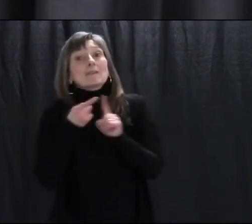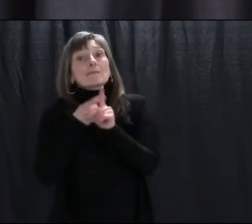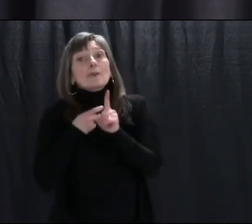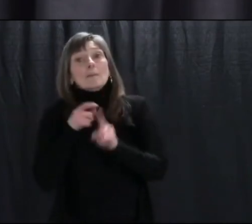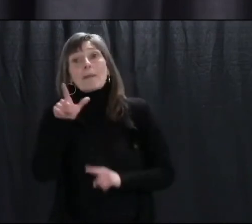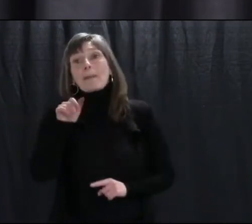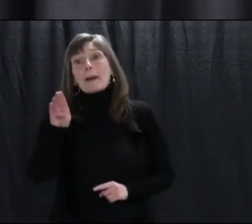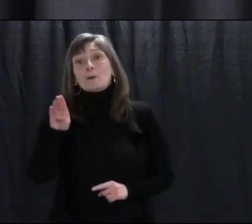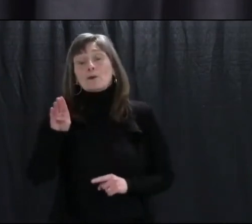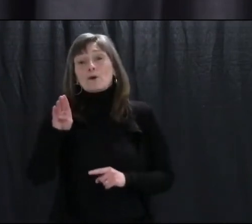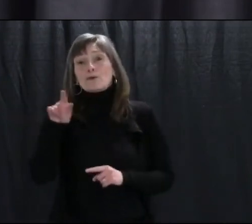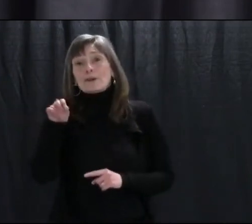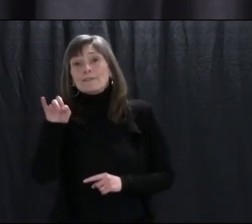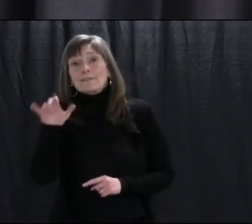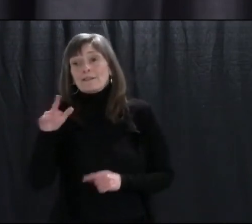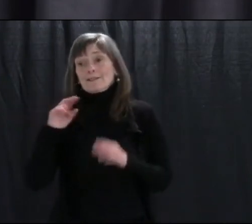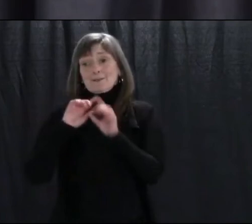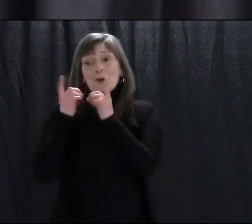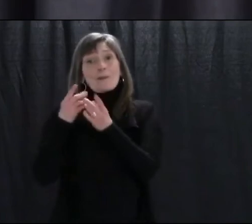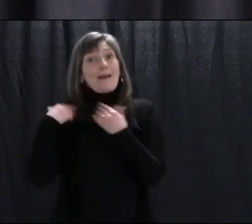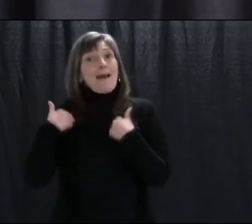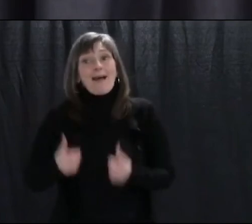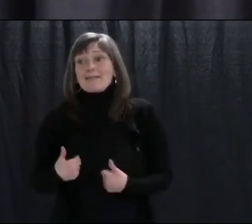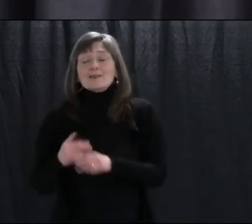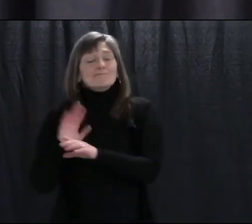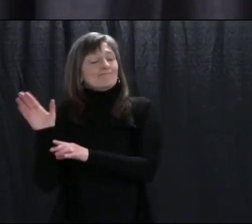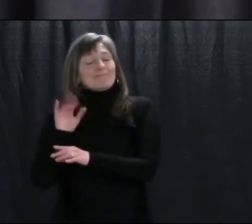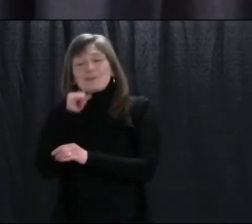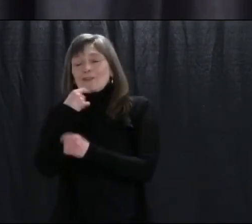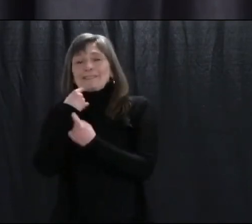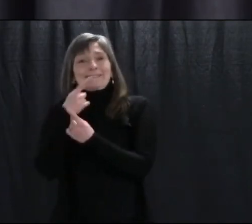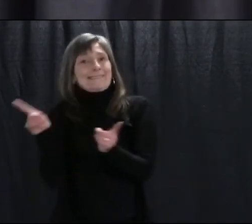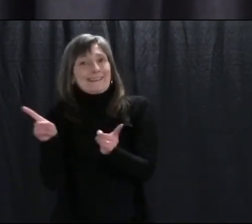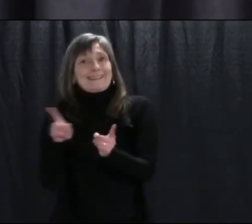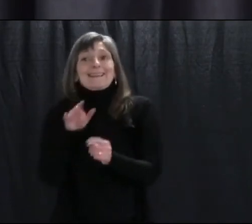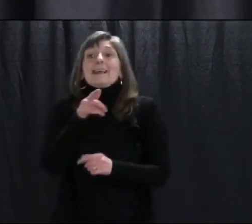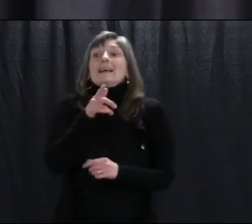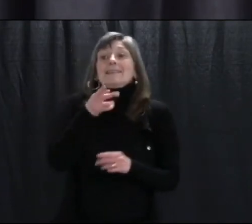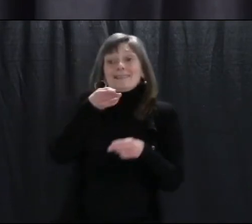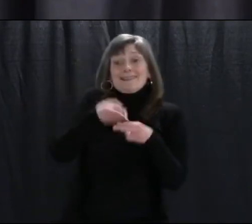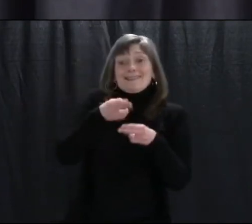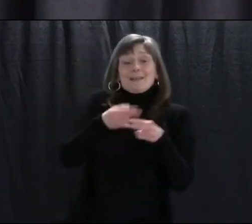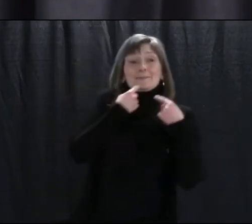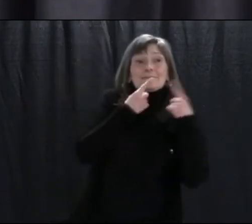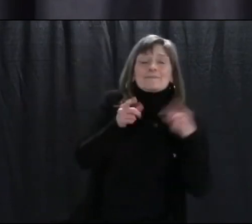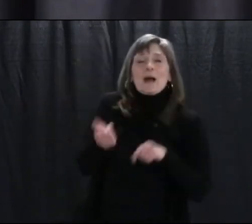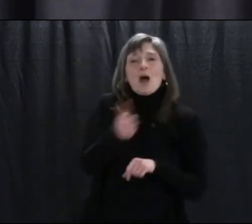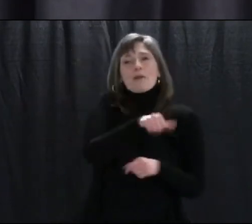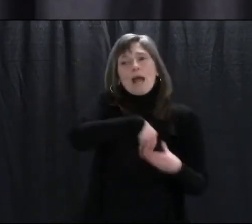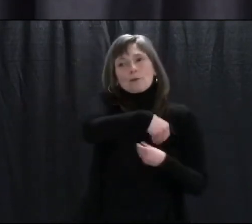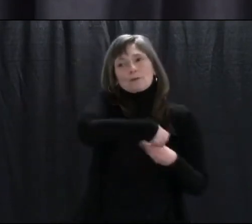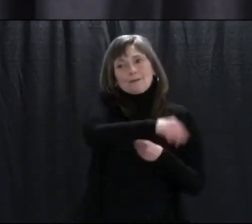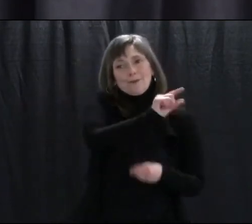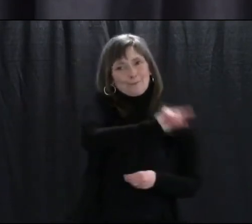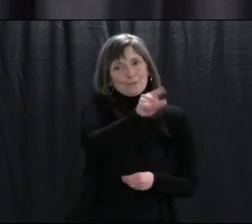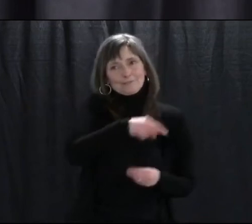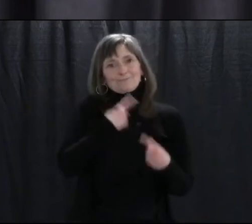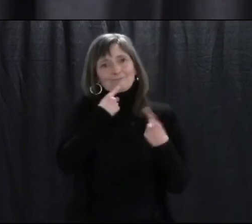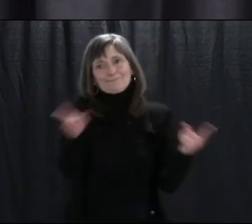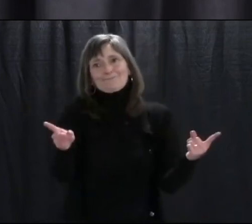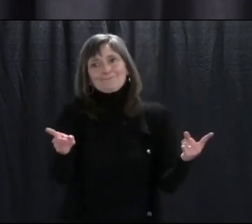Labrador Grenfell or any of the other regional health authorities. It was actually released by other parties, and